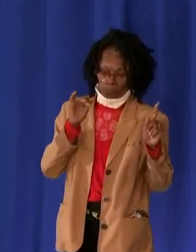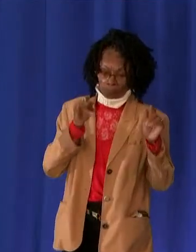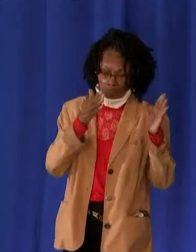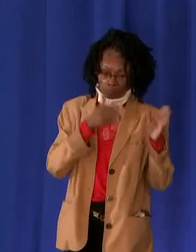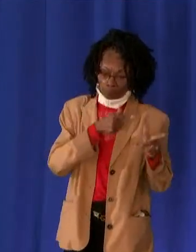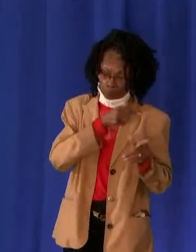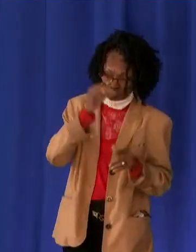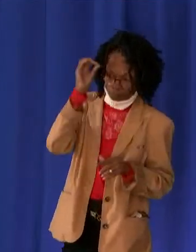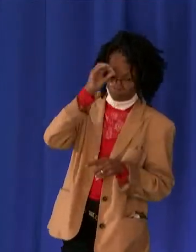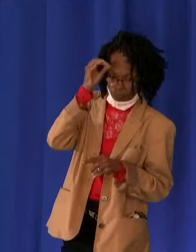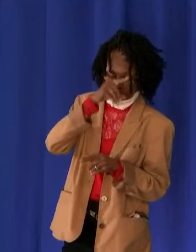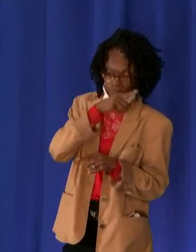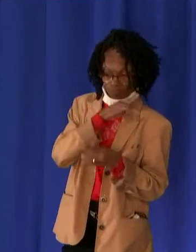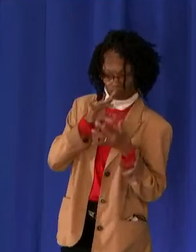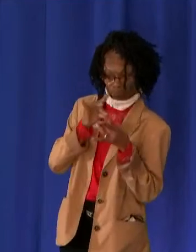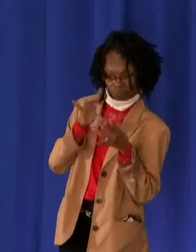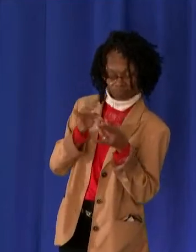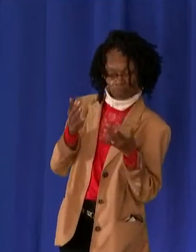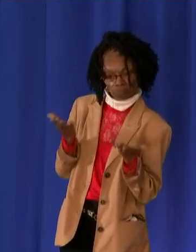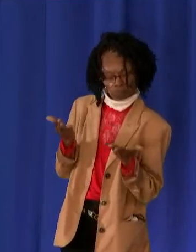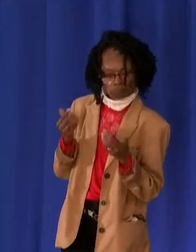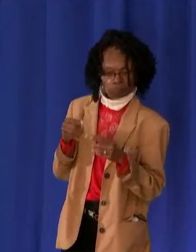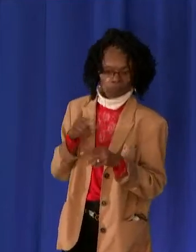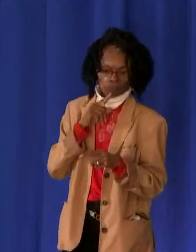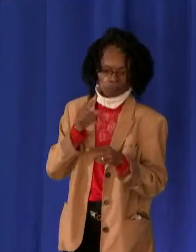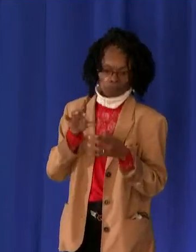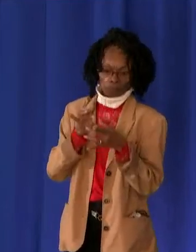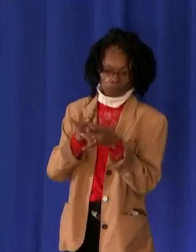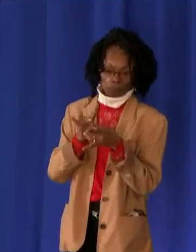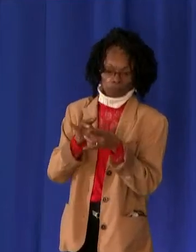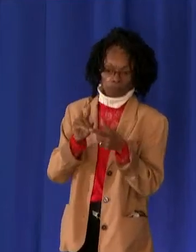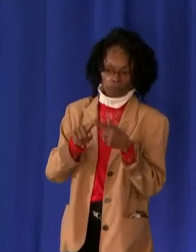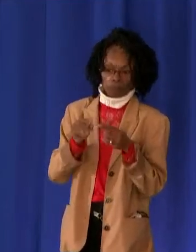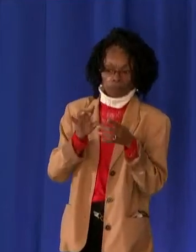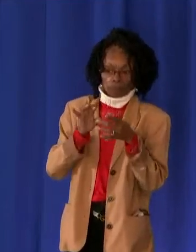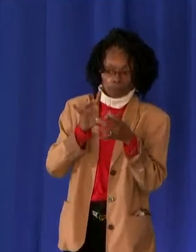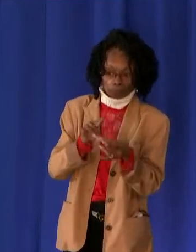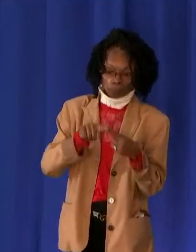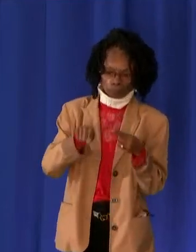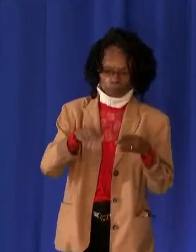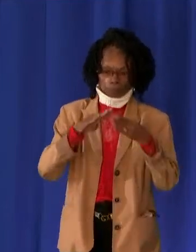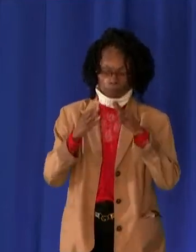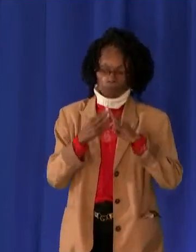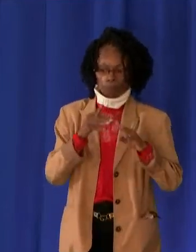his opinion of the mandate, not the city's.